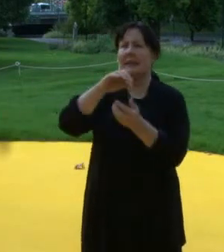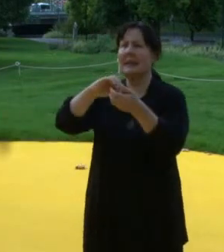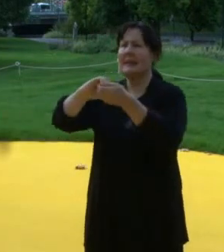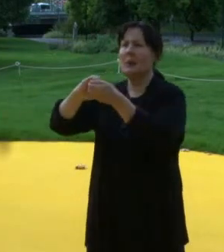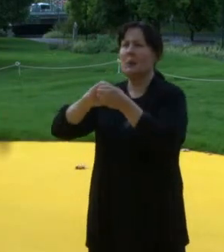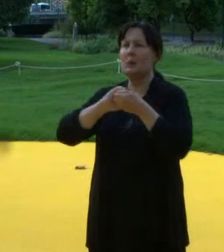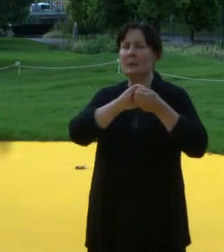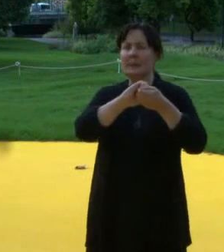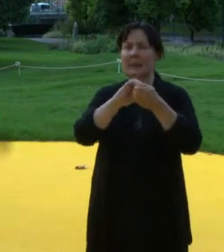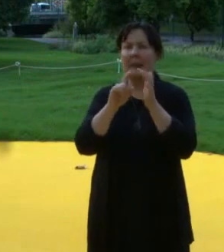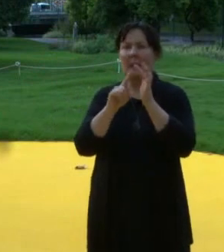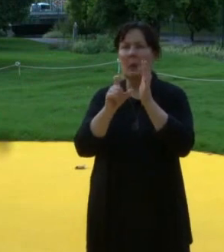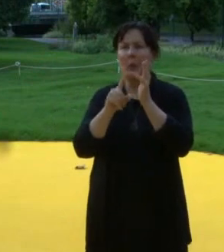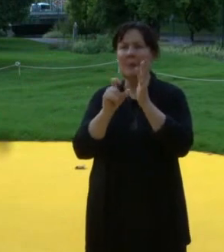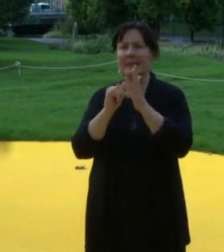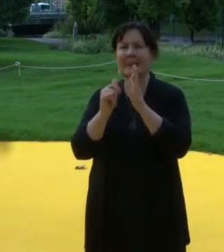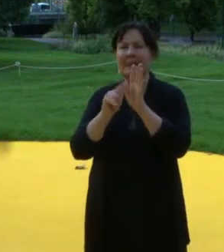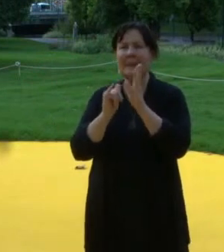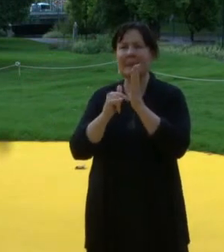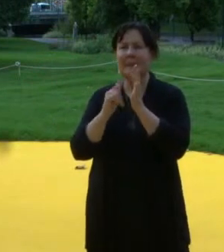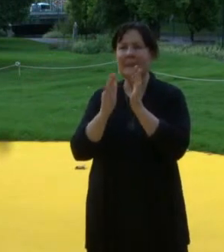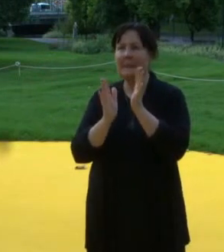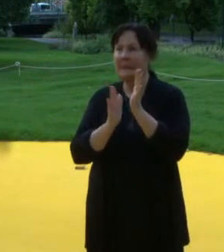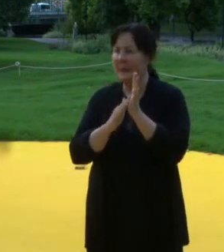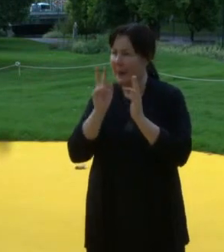odds, gang.